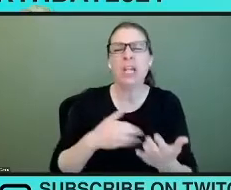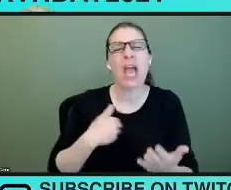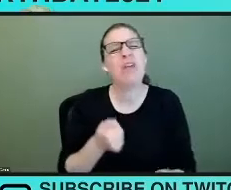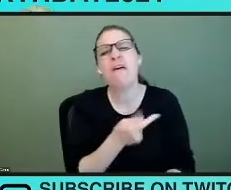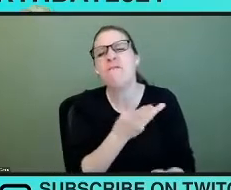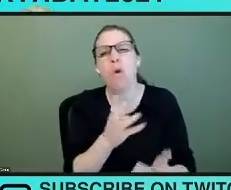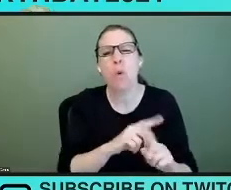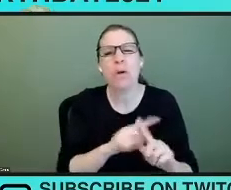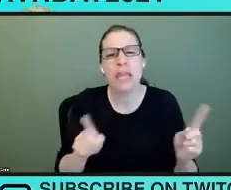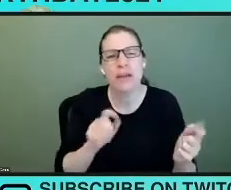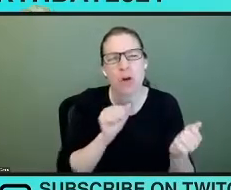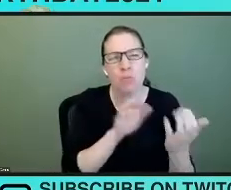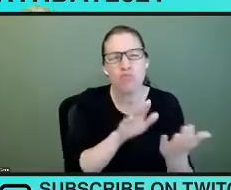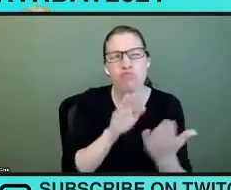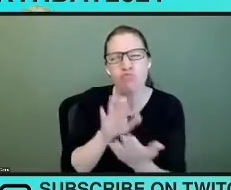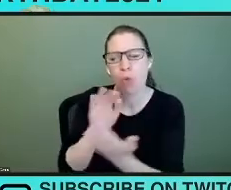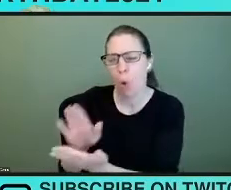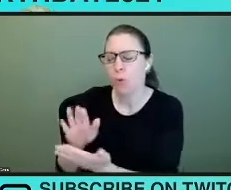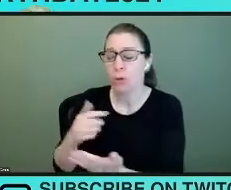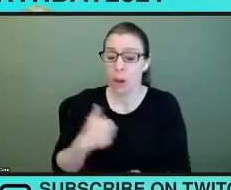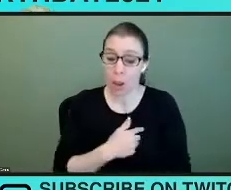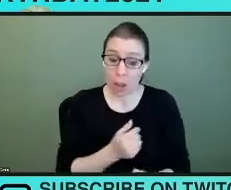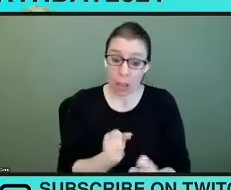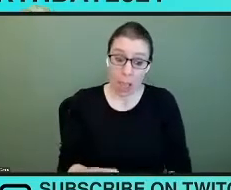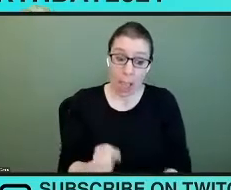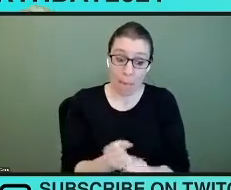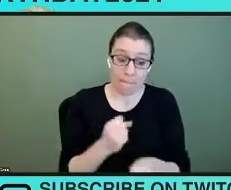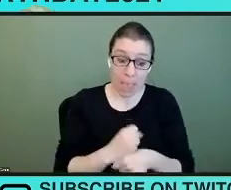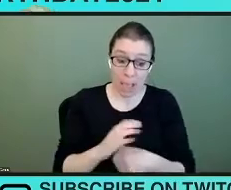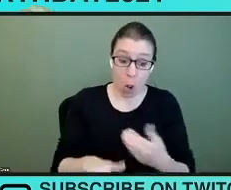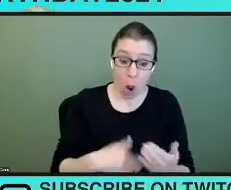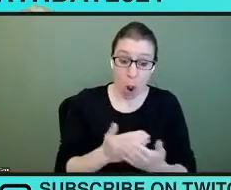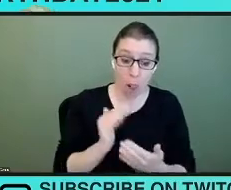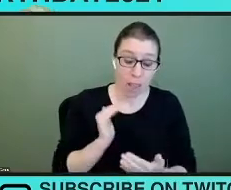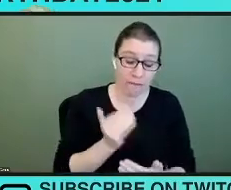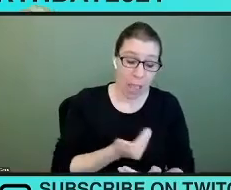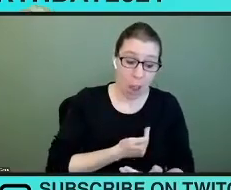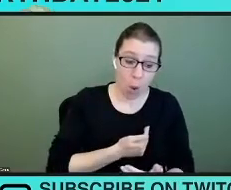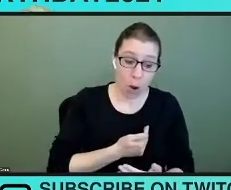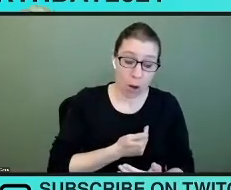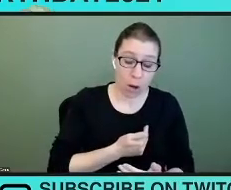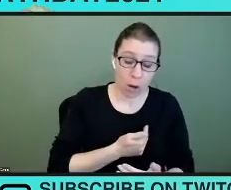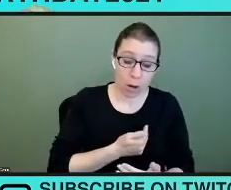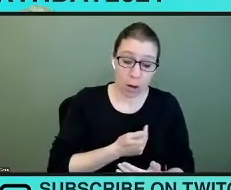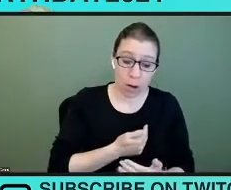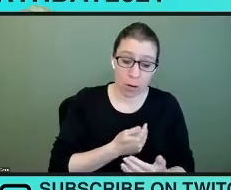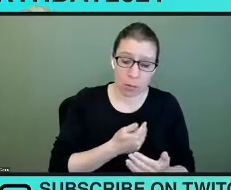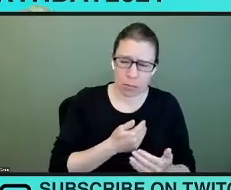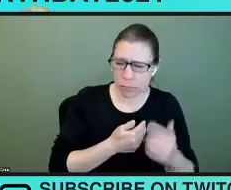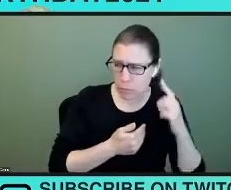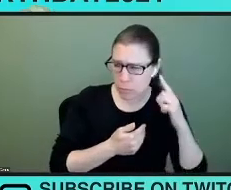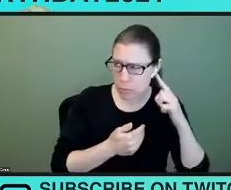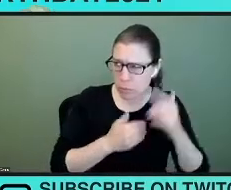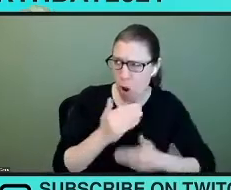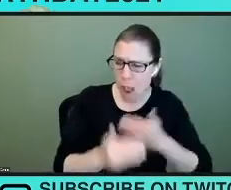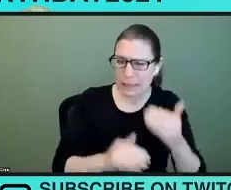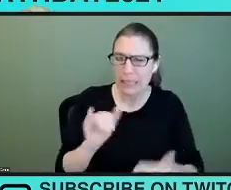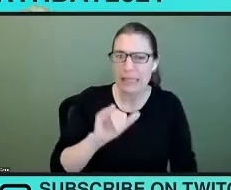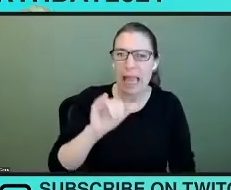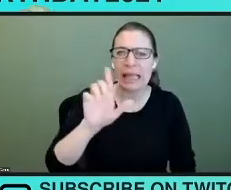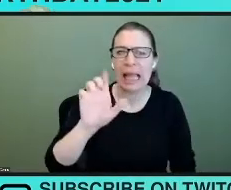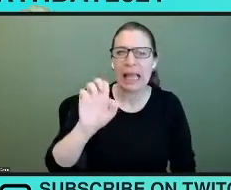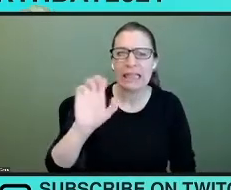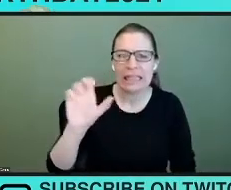so we make all of our chlorine, like bleach and chloride that is used in the industry